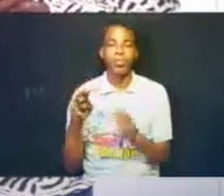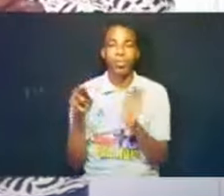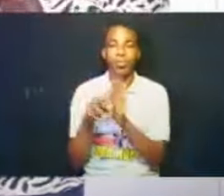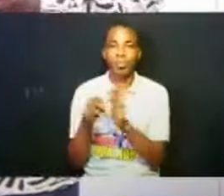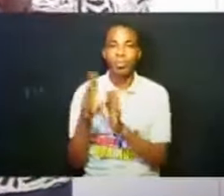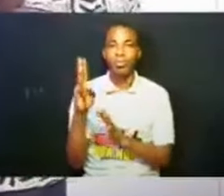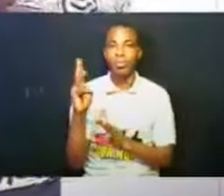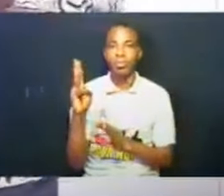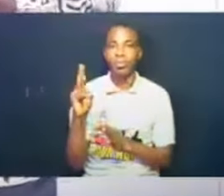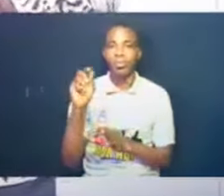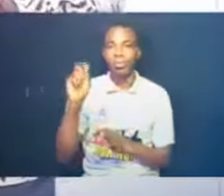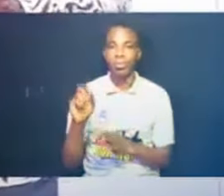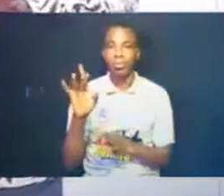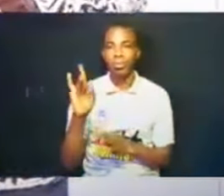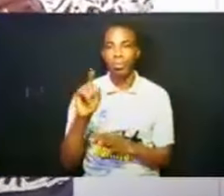Matthew 15:18-19.